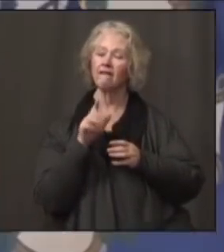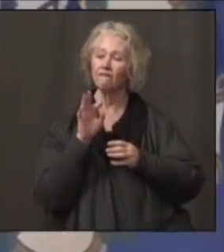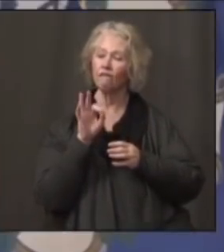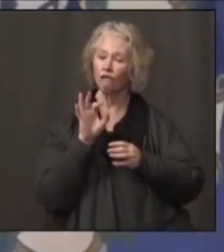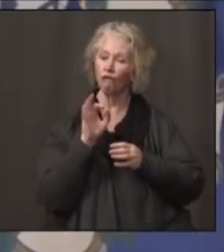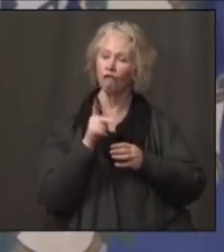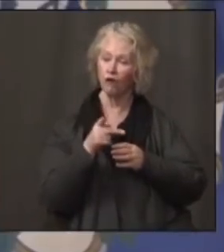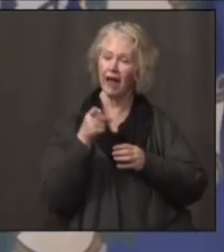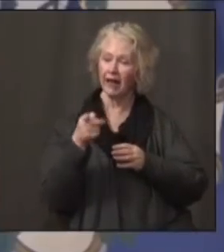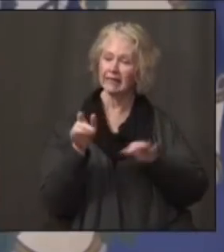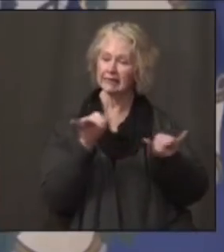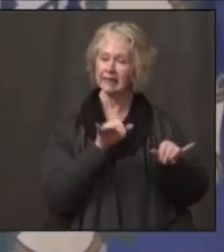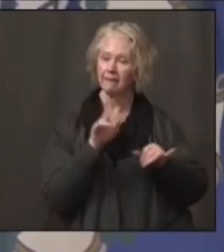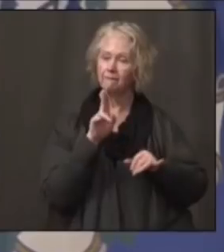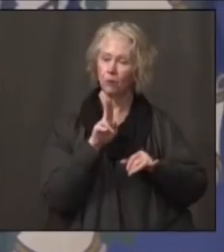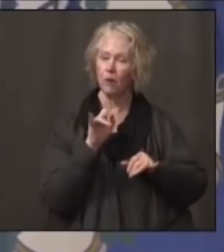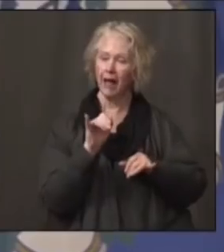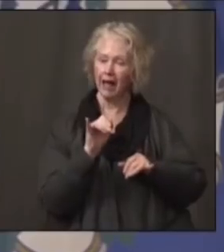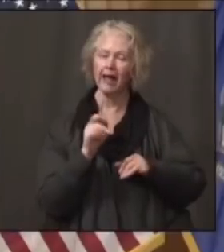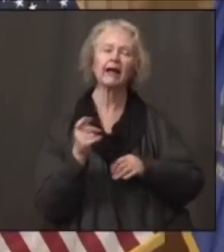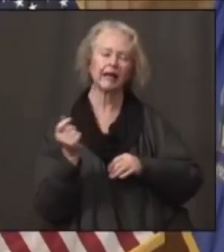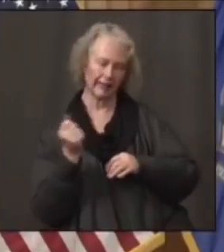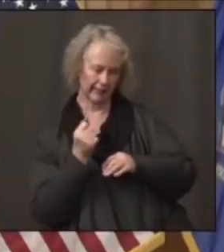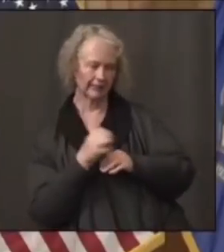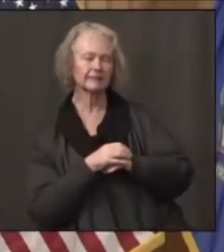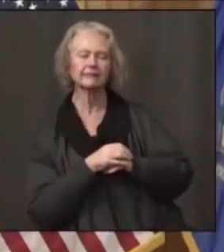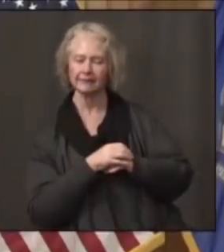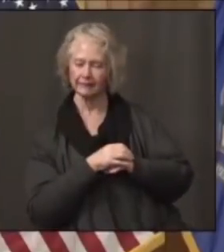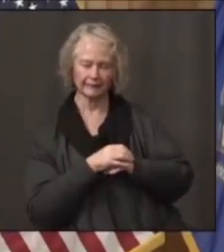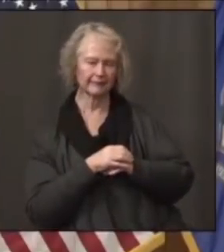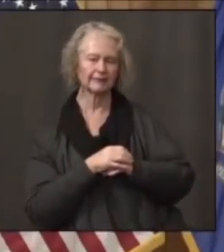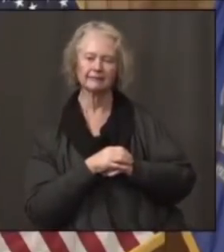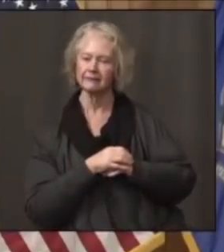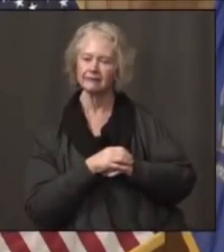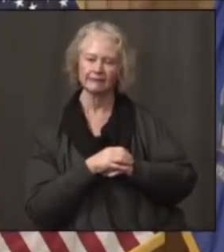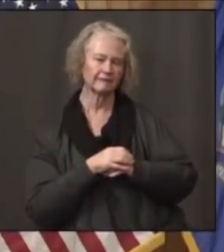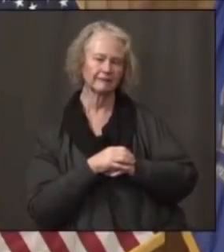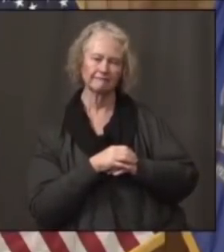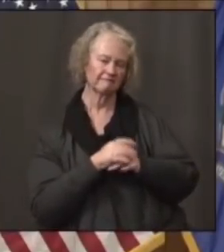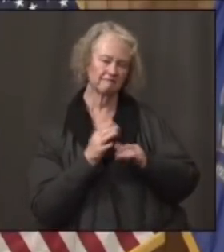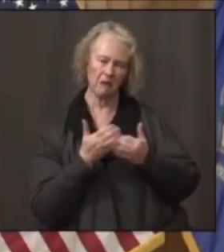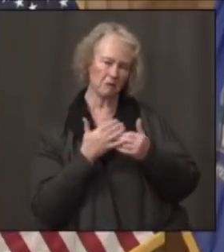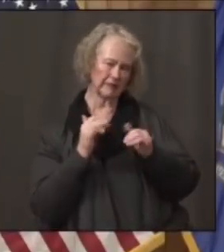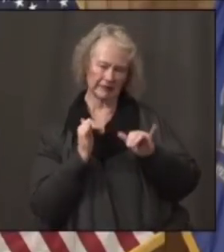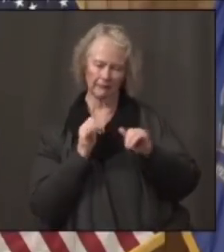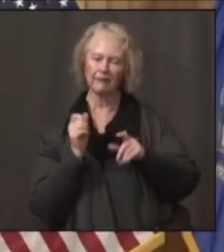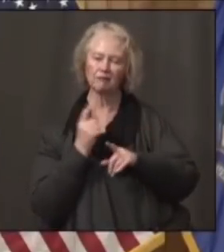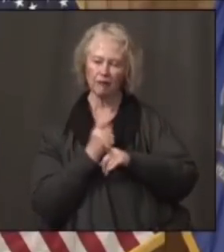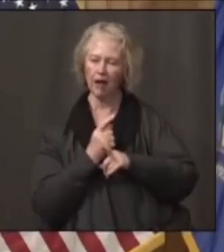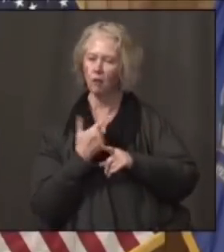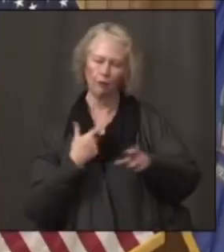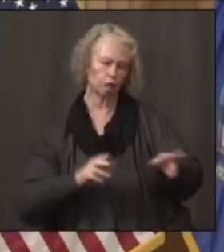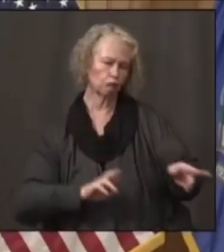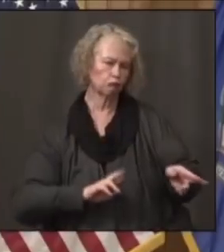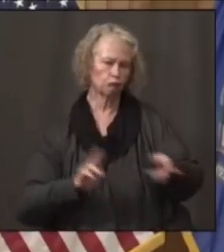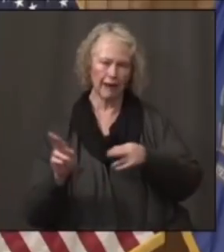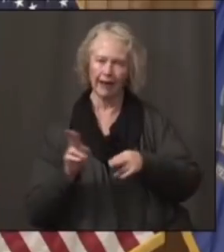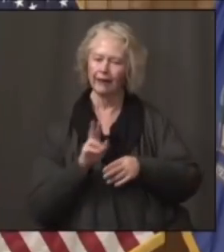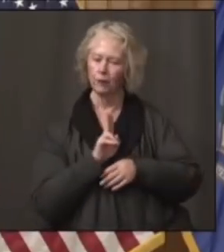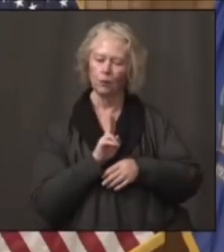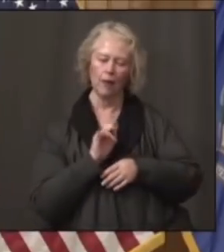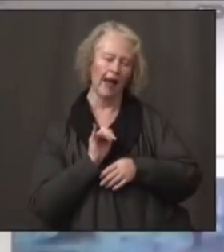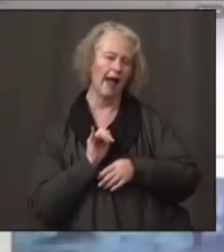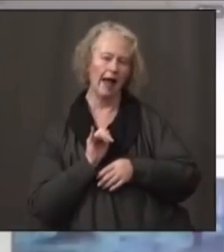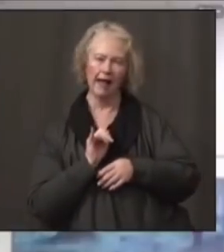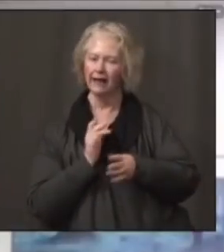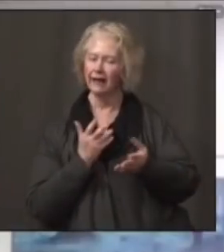UI? Yes, Governor, the answer is absolutely similar. We are definitely prepared down at UI to